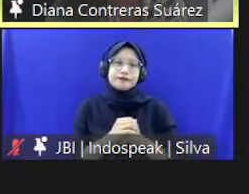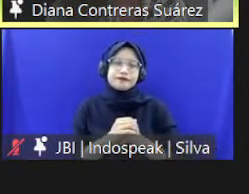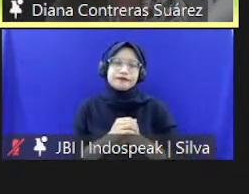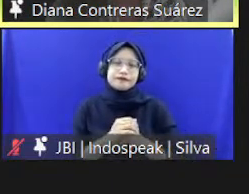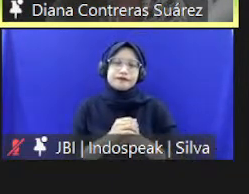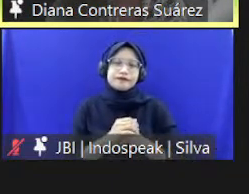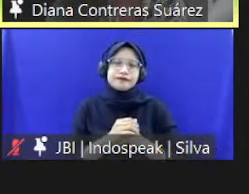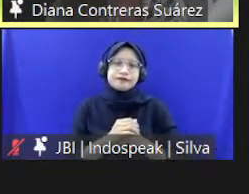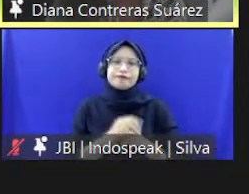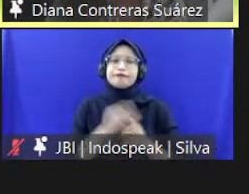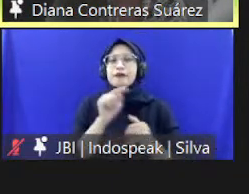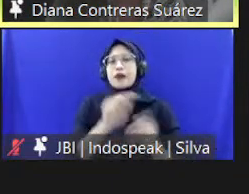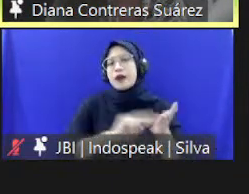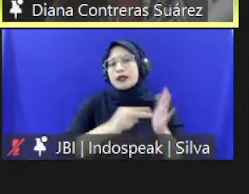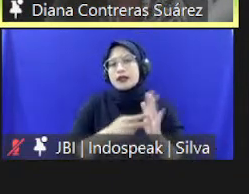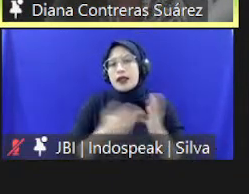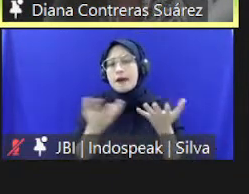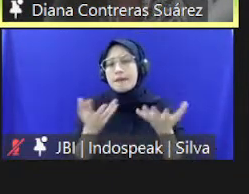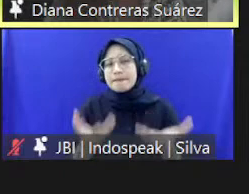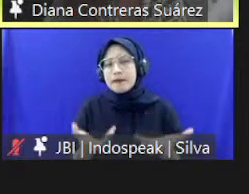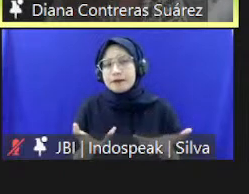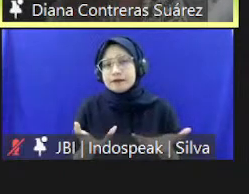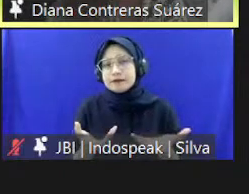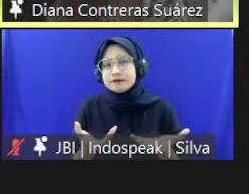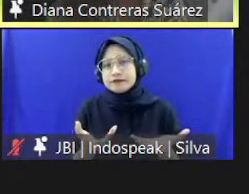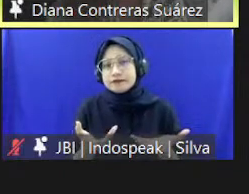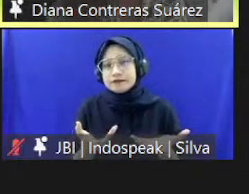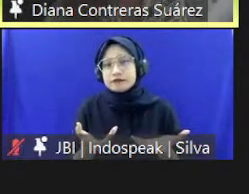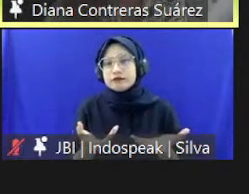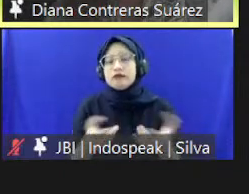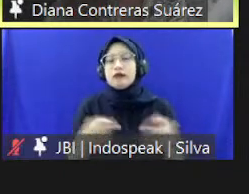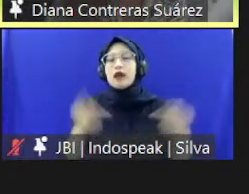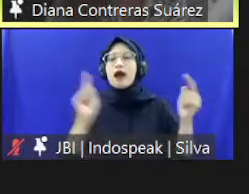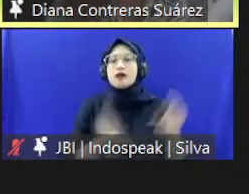segments would require more access to healthcare.